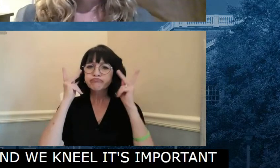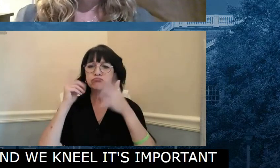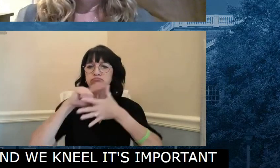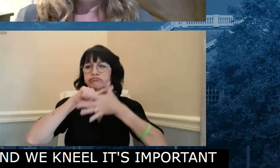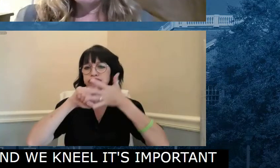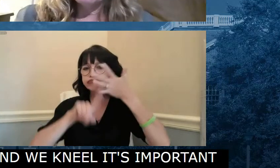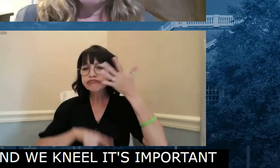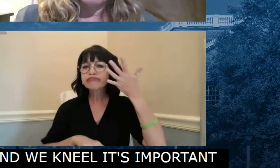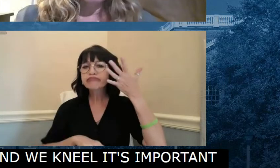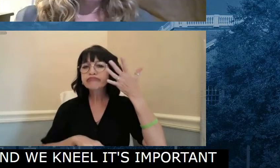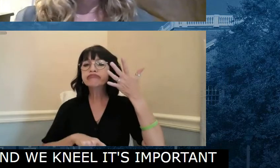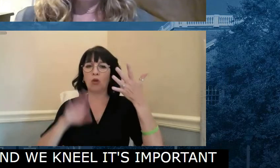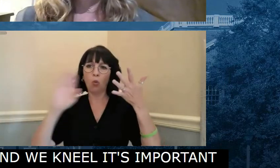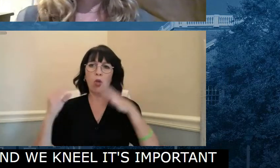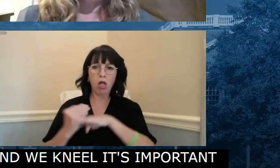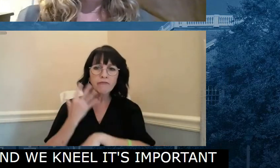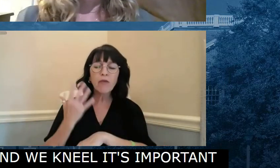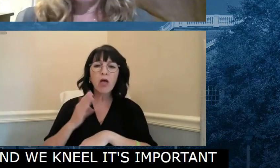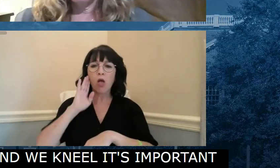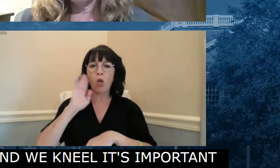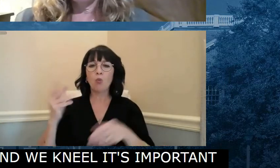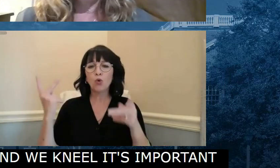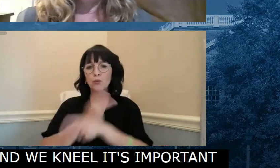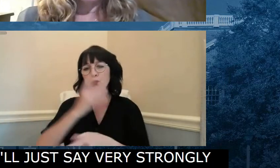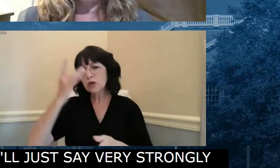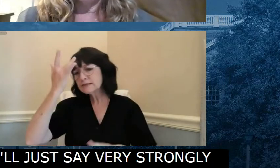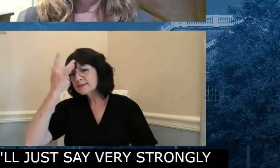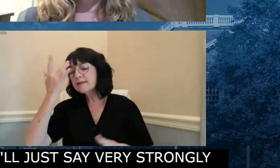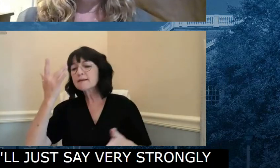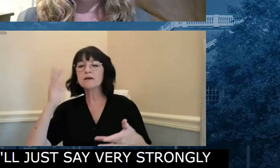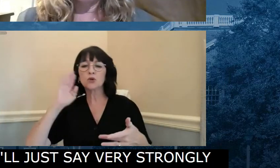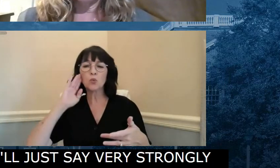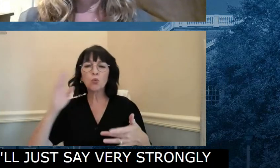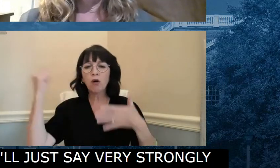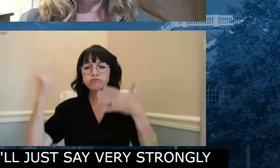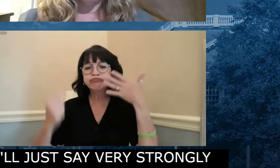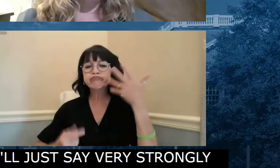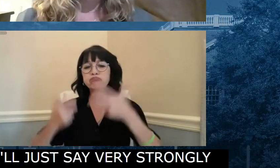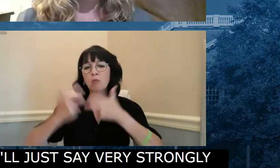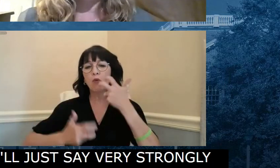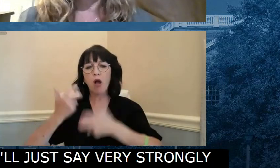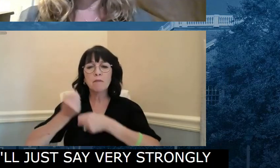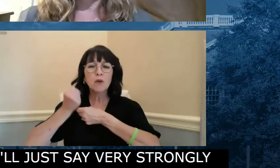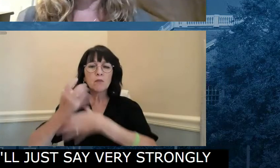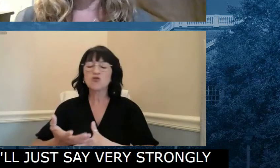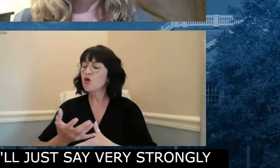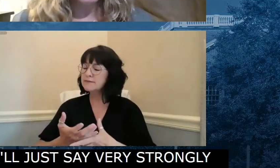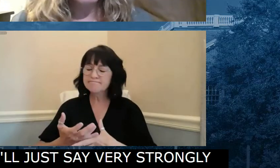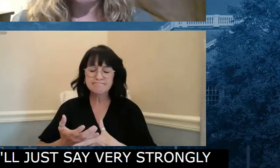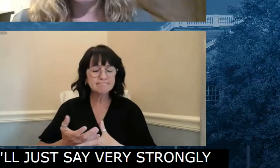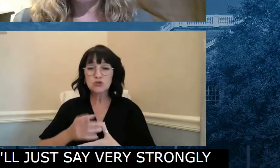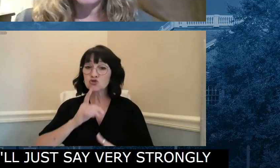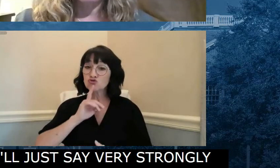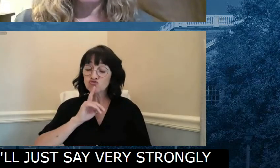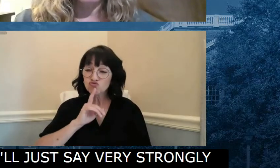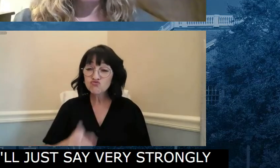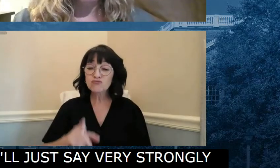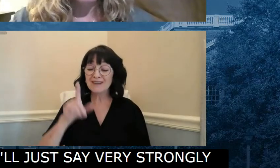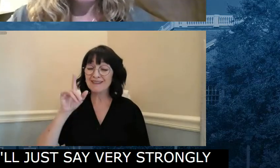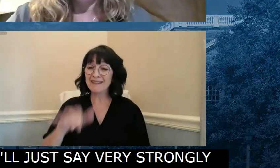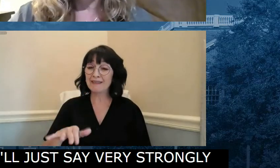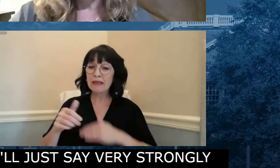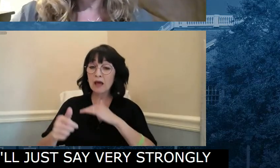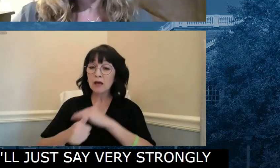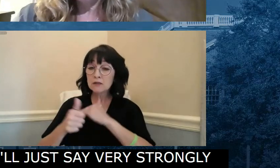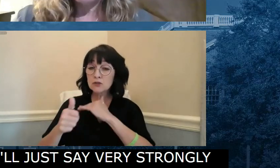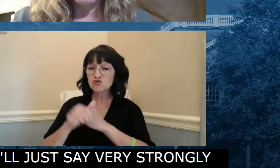say, very strongly, CDC, FDA, and we all agree that the risks of these vaccines